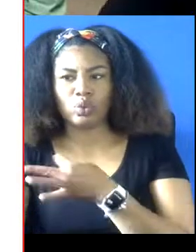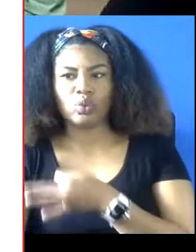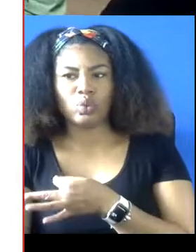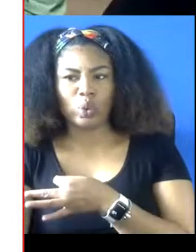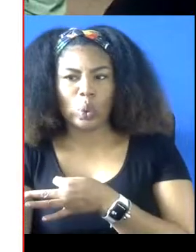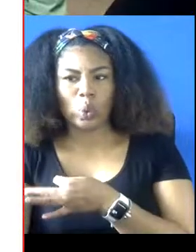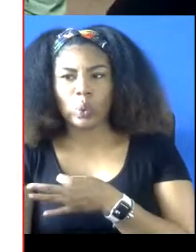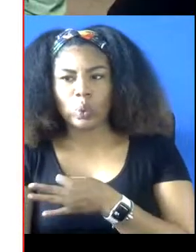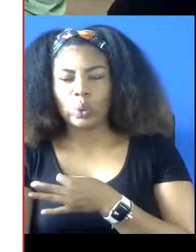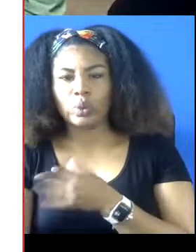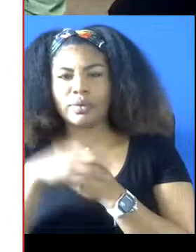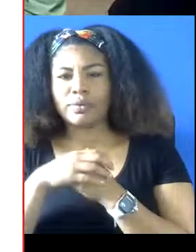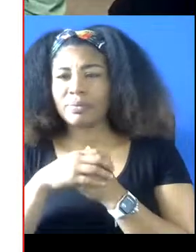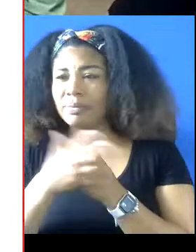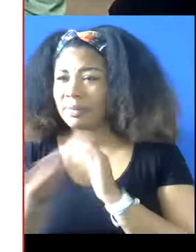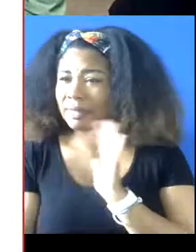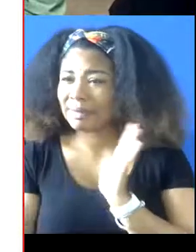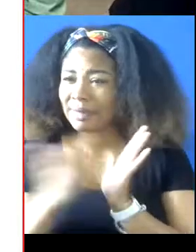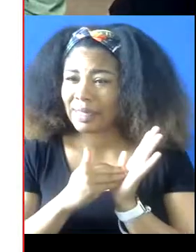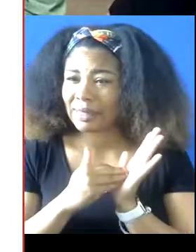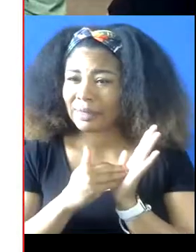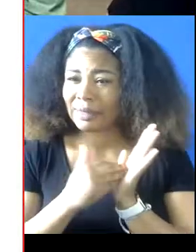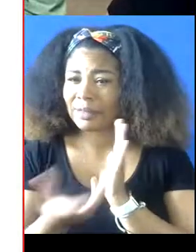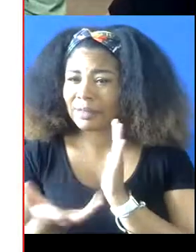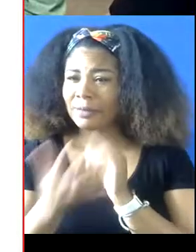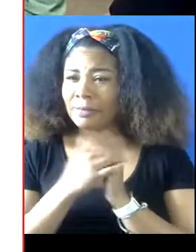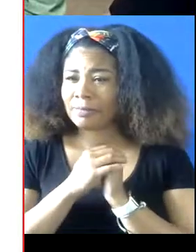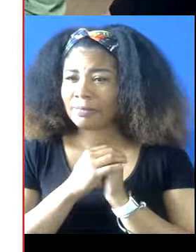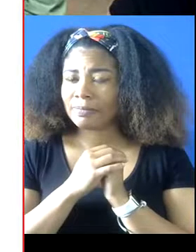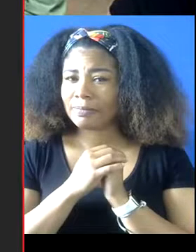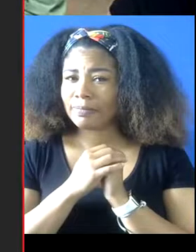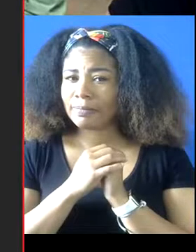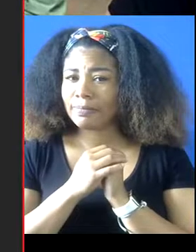time on your